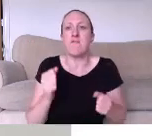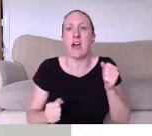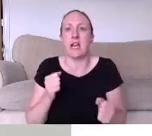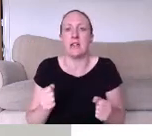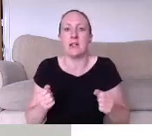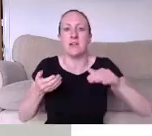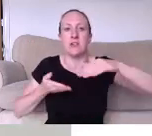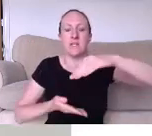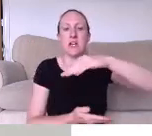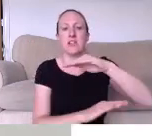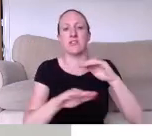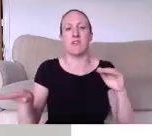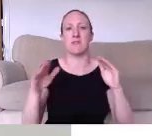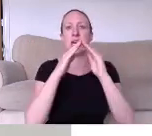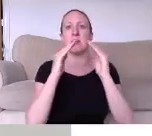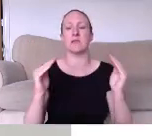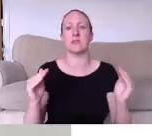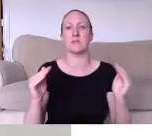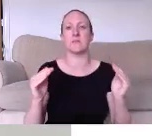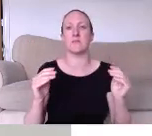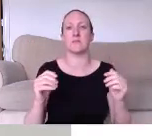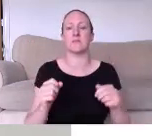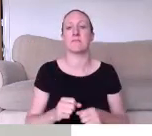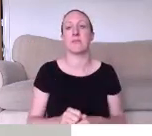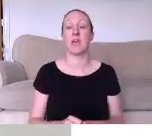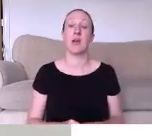he ran to his underground house.